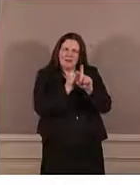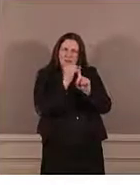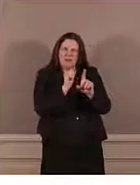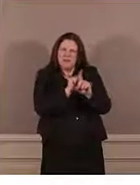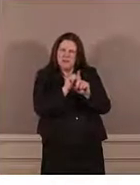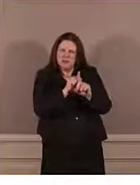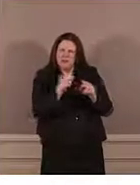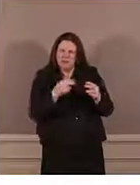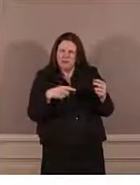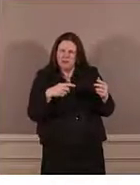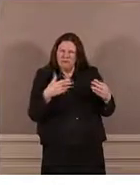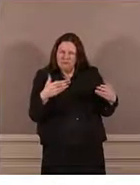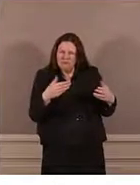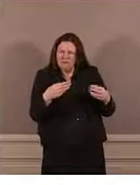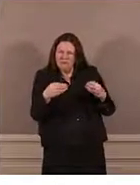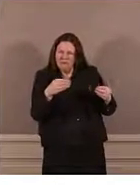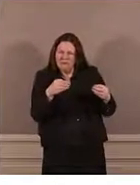improvement.